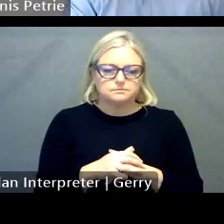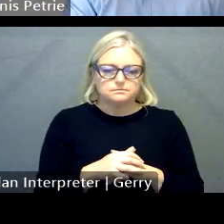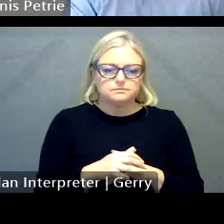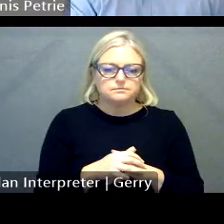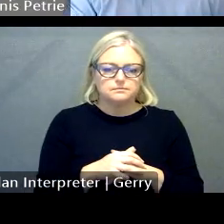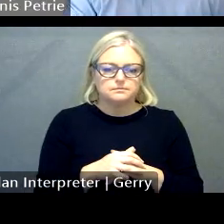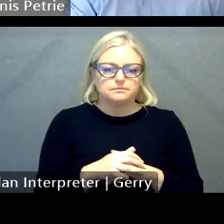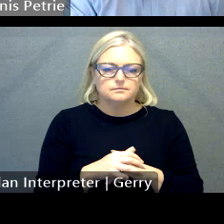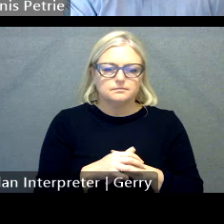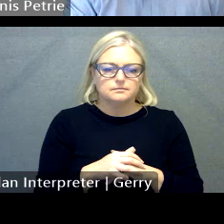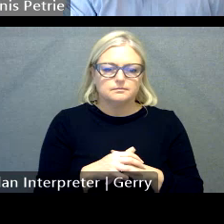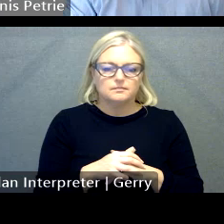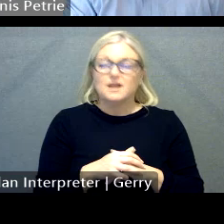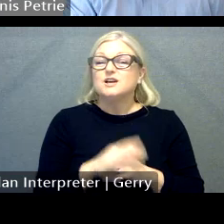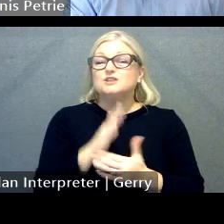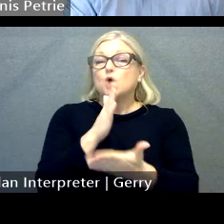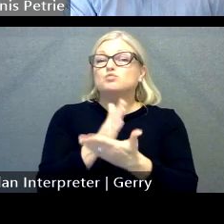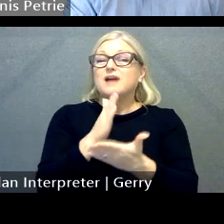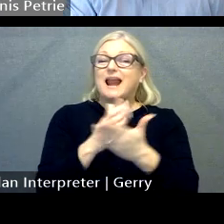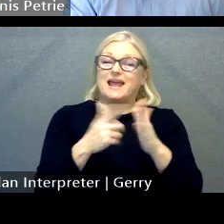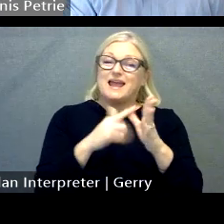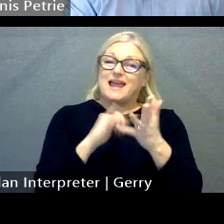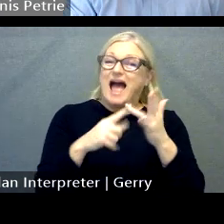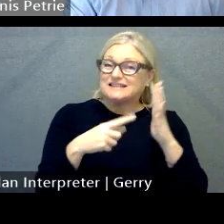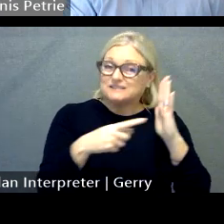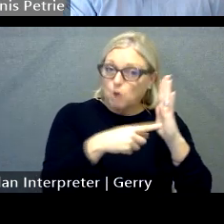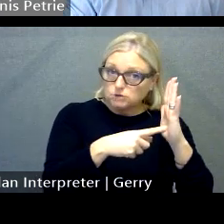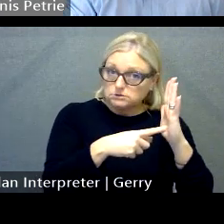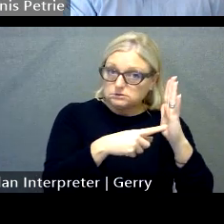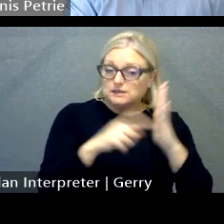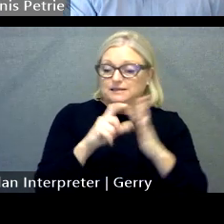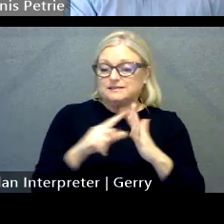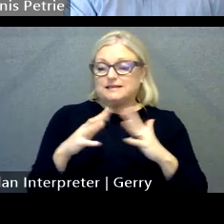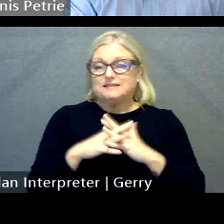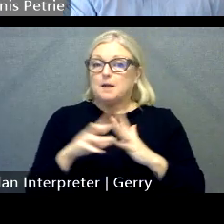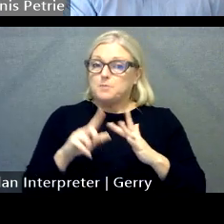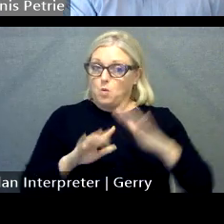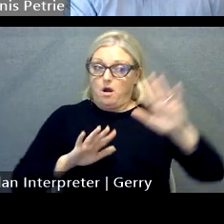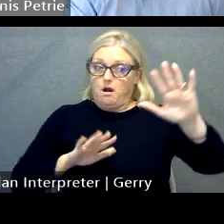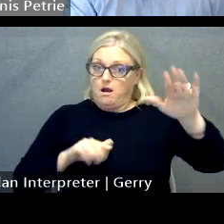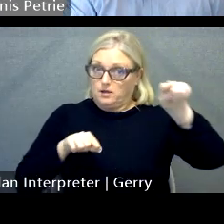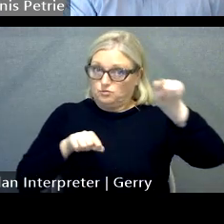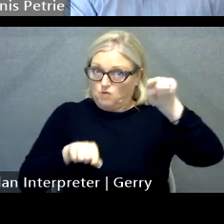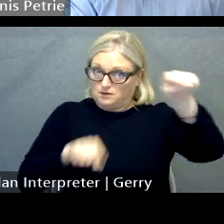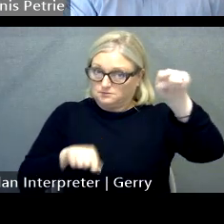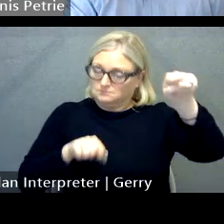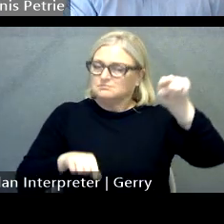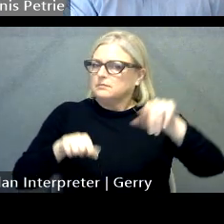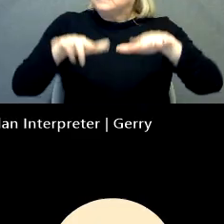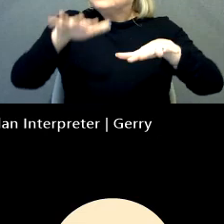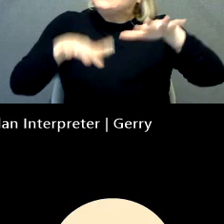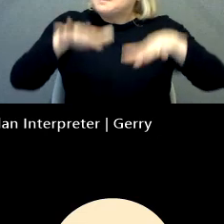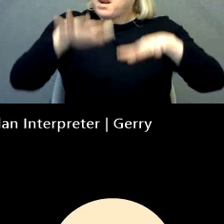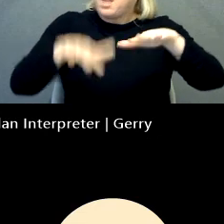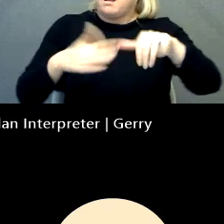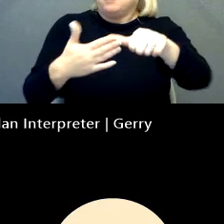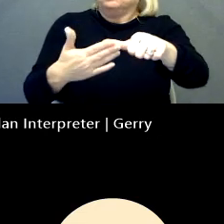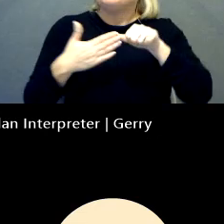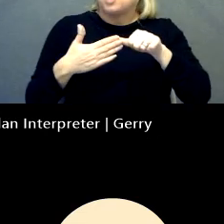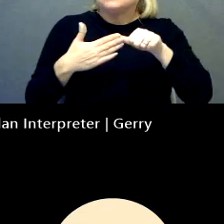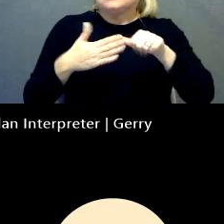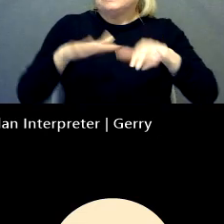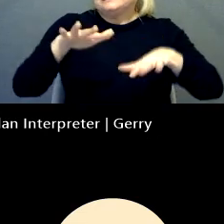well are measuring well the same thing. And if you want more information, Guzde is presenting an extended version of this at the AHES